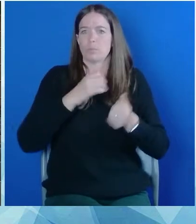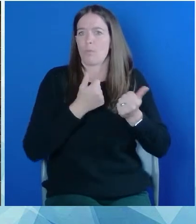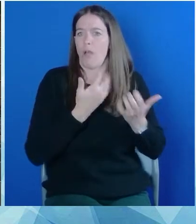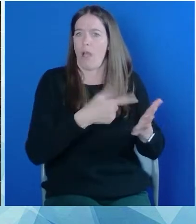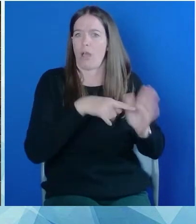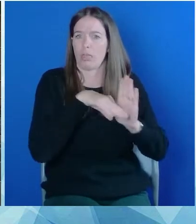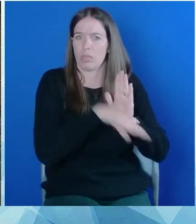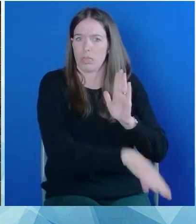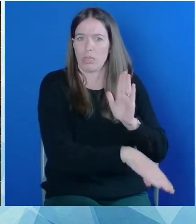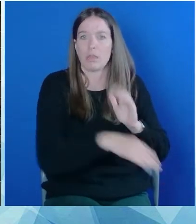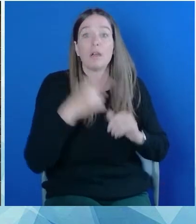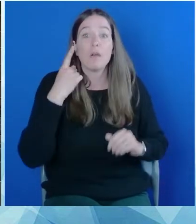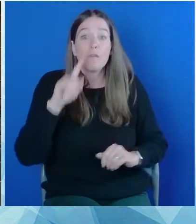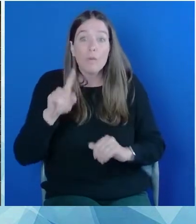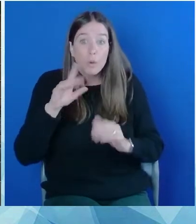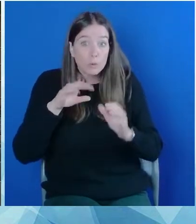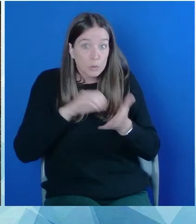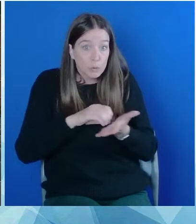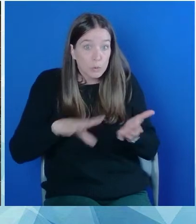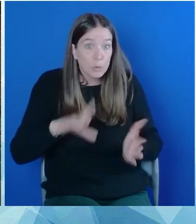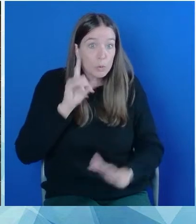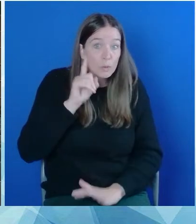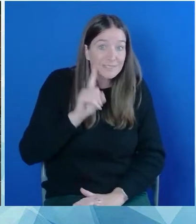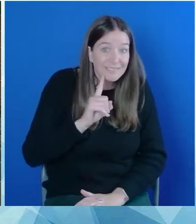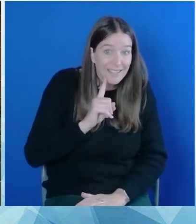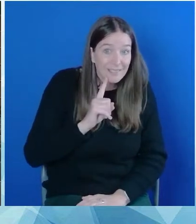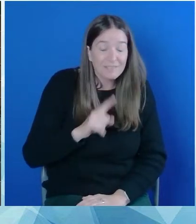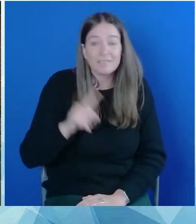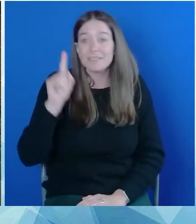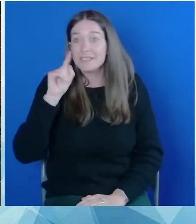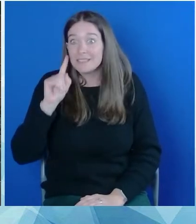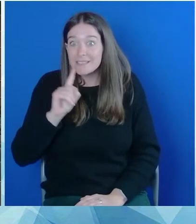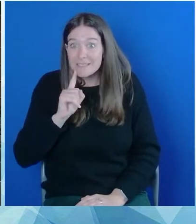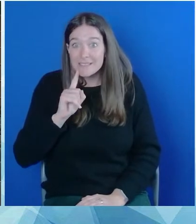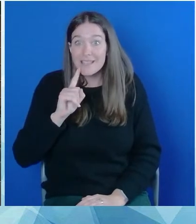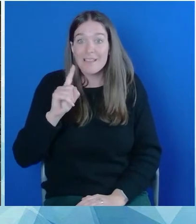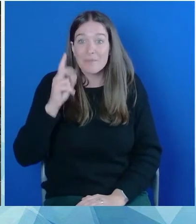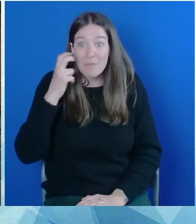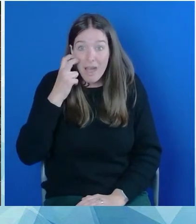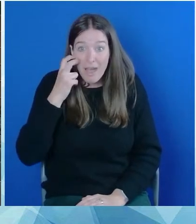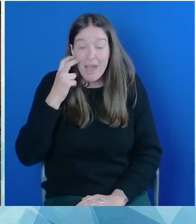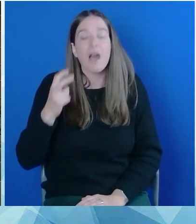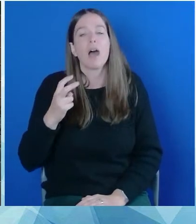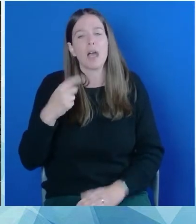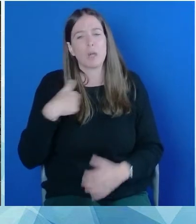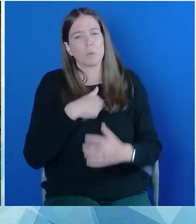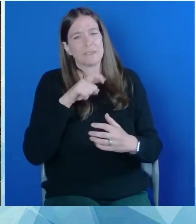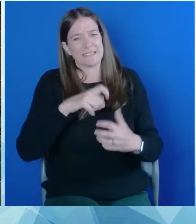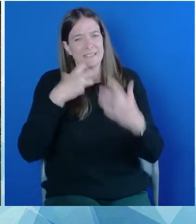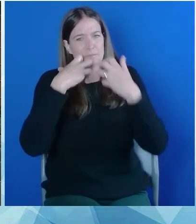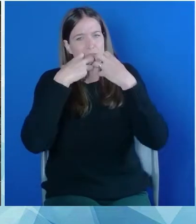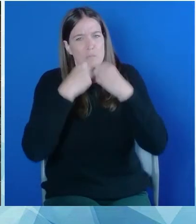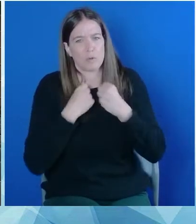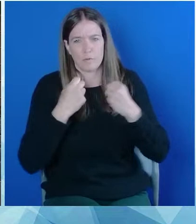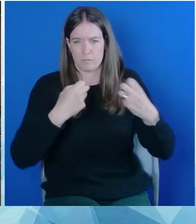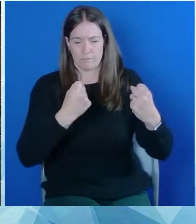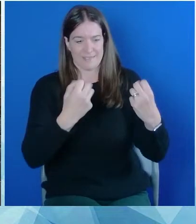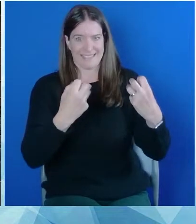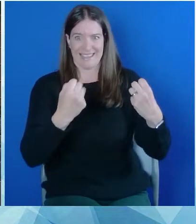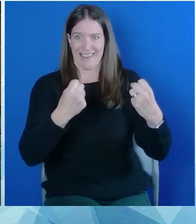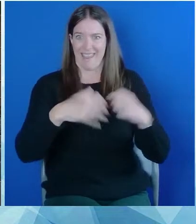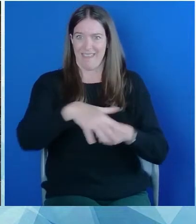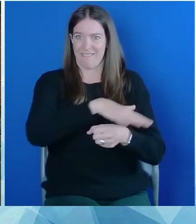blind, that is the environment that we should be preserving for them. We have